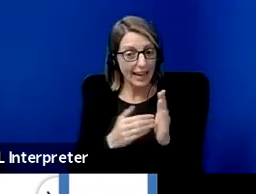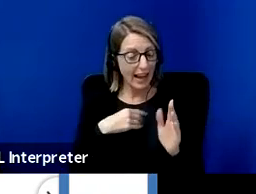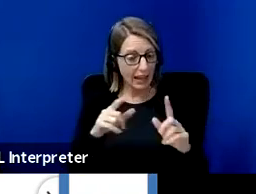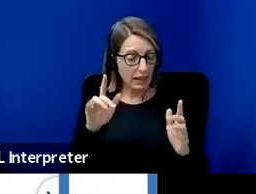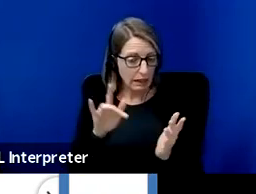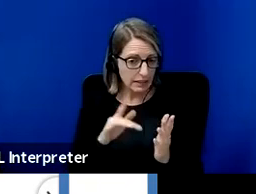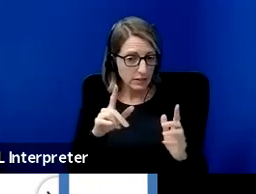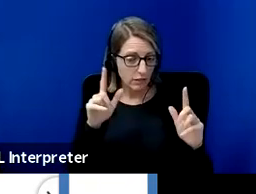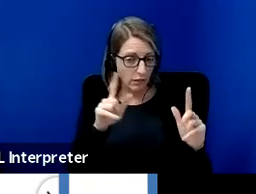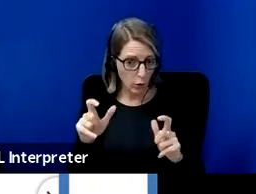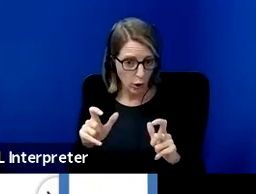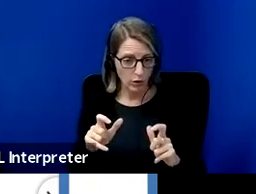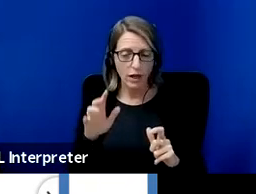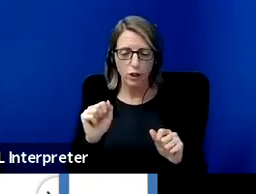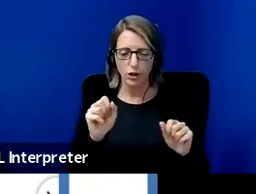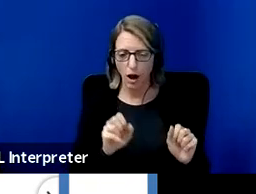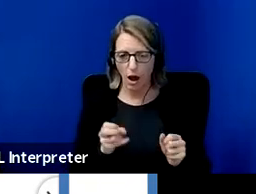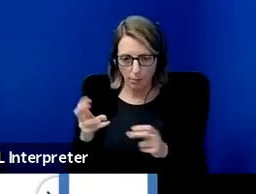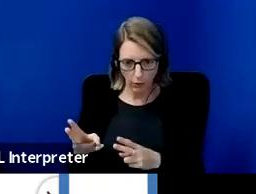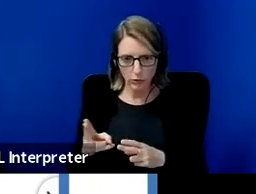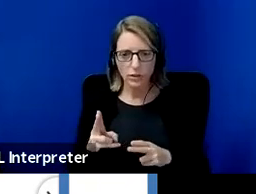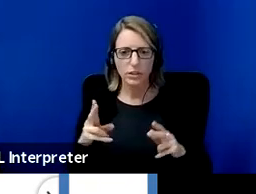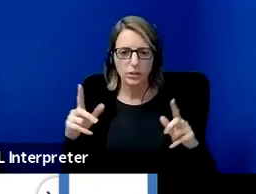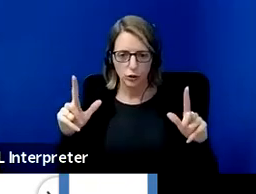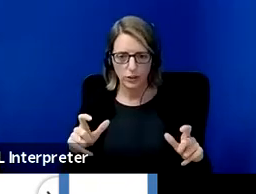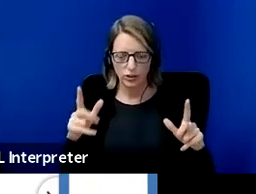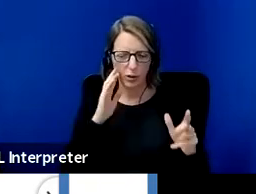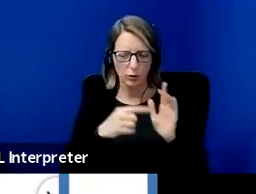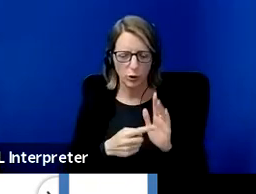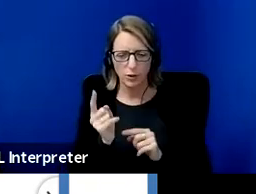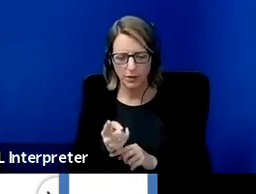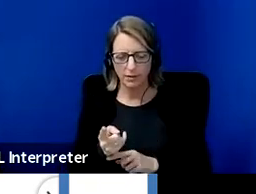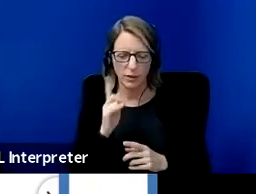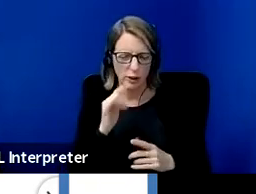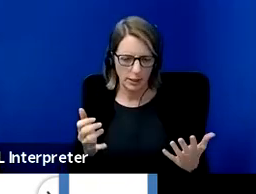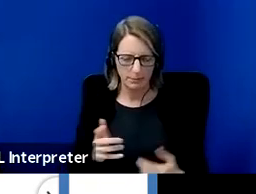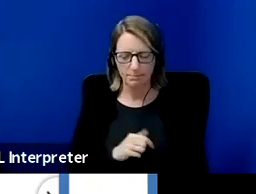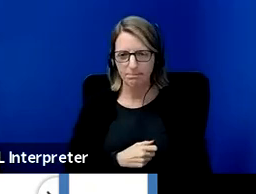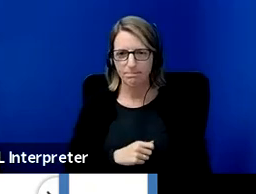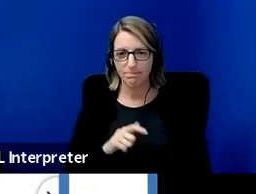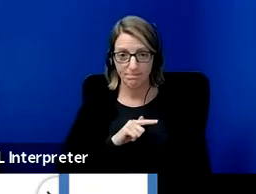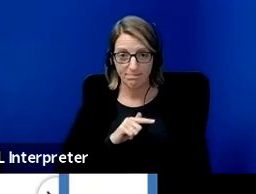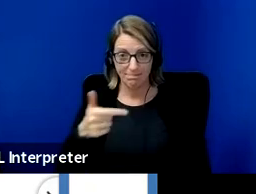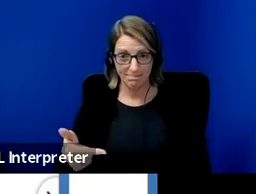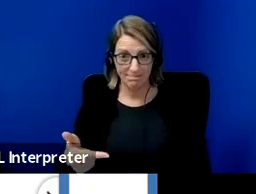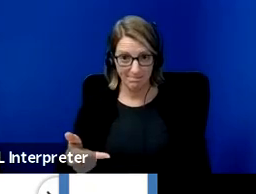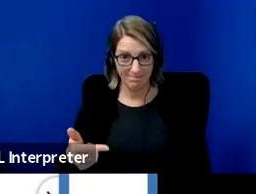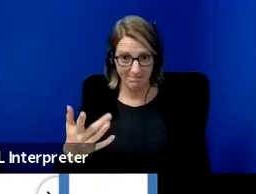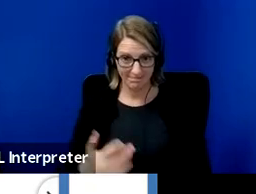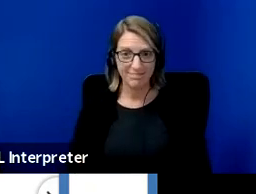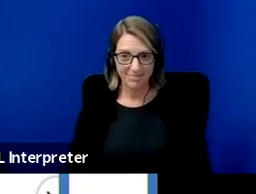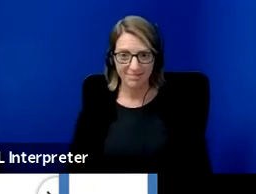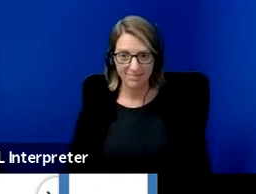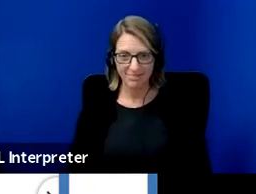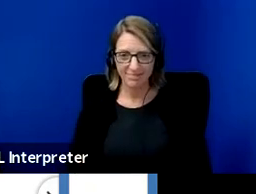where I could upload that screenshot, which I'll take one in a minute to show what that looks like. Okay, next,